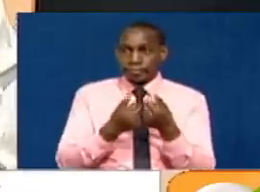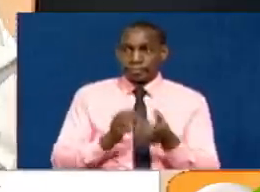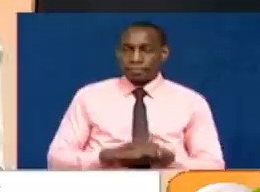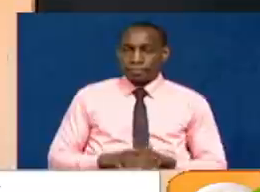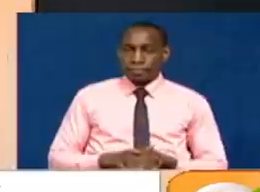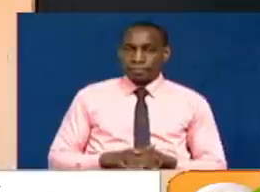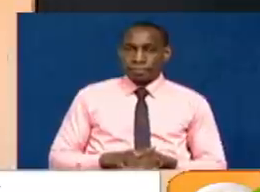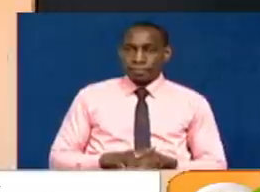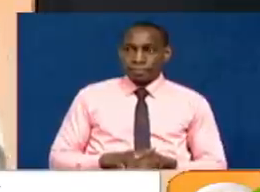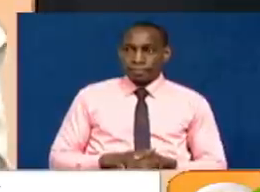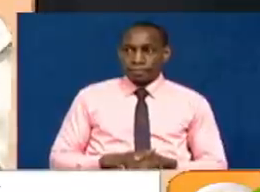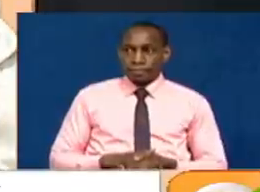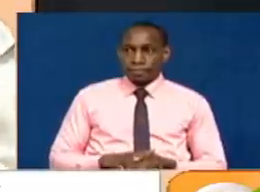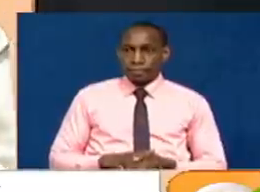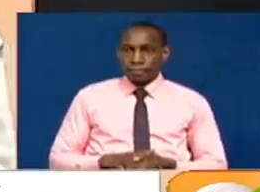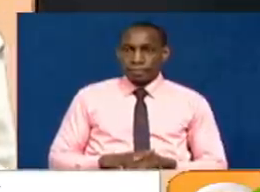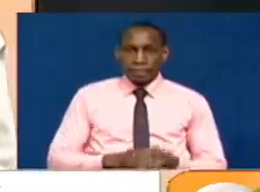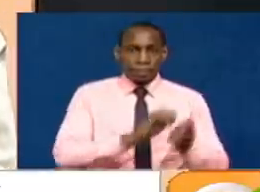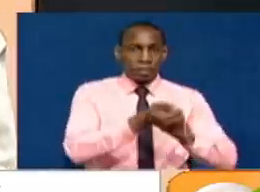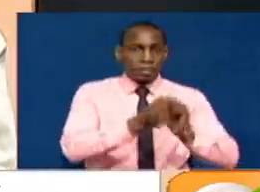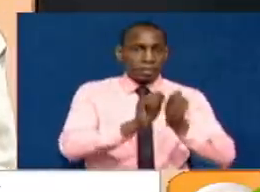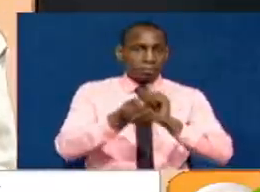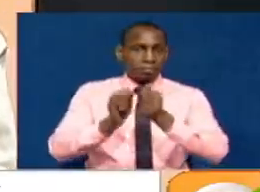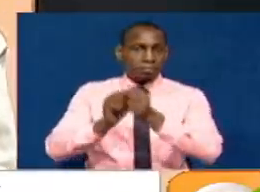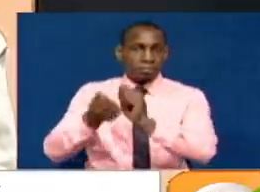lot this way, that way.